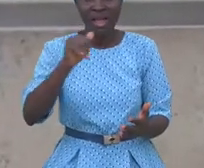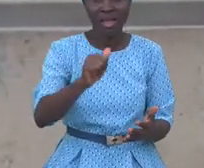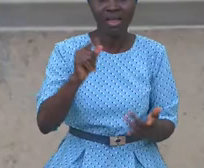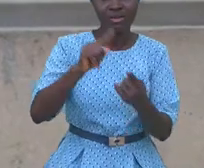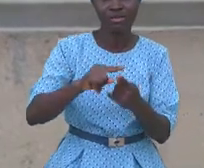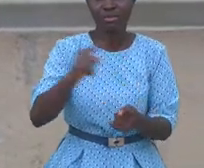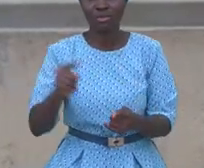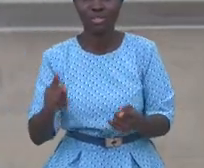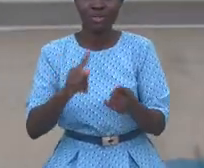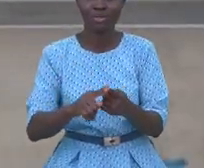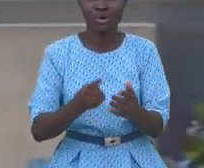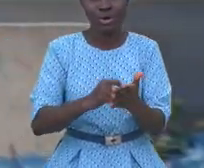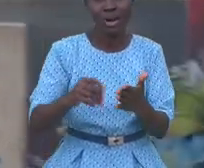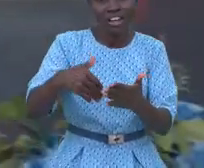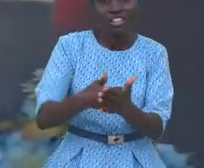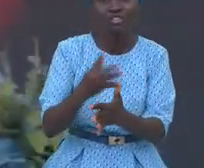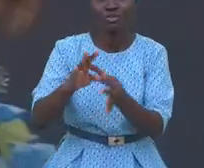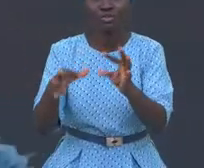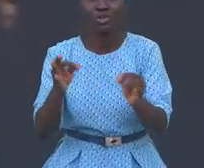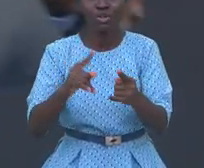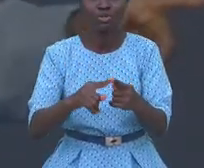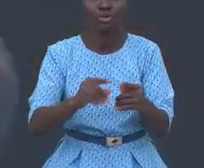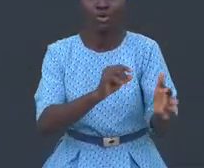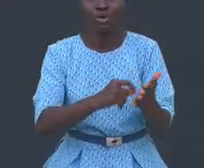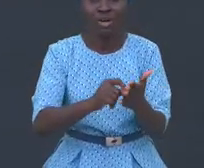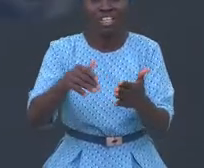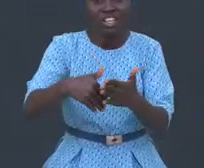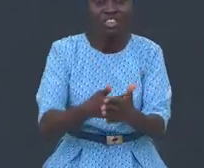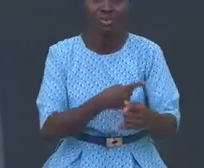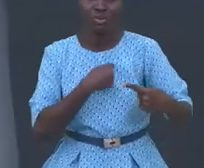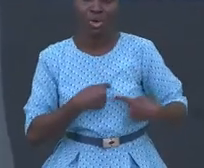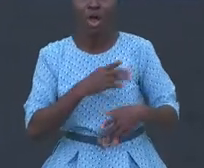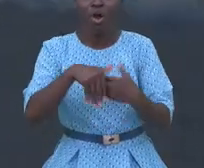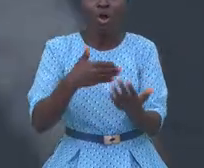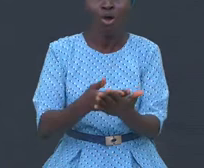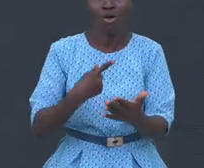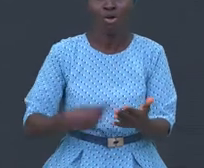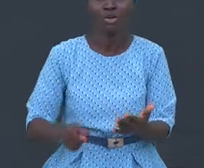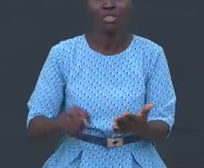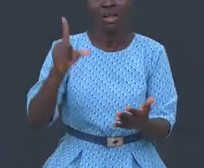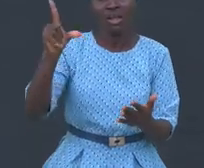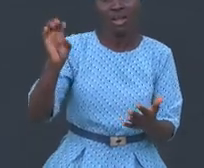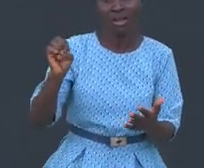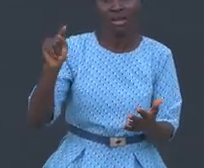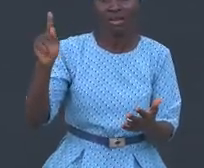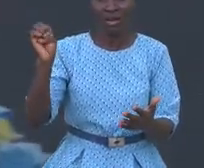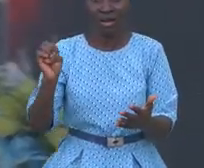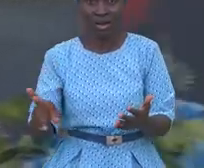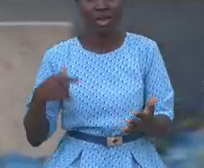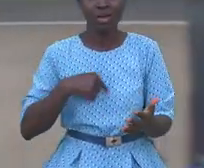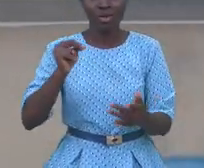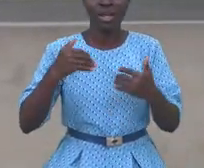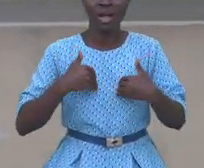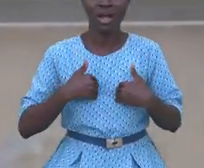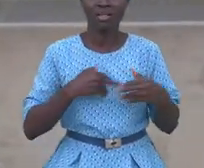life. And to write a new height. All the letters we need has been given. And so we're not just going